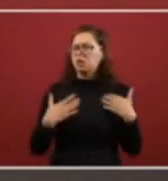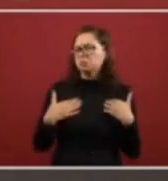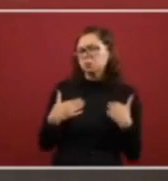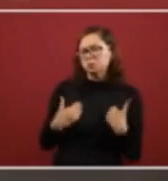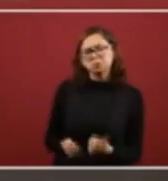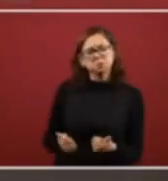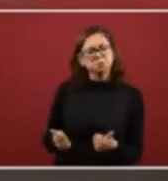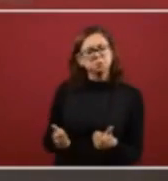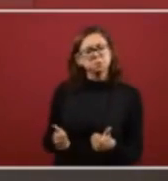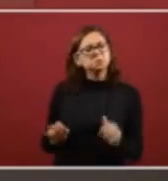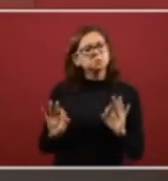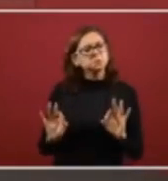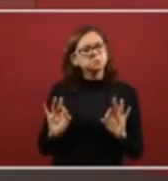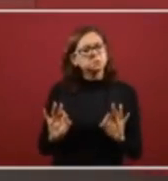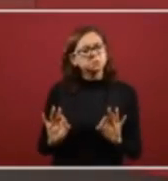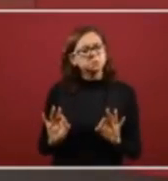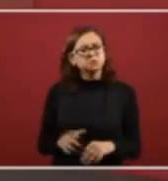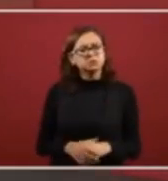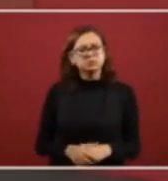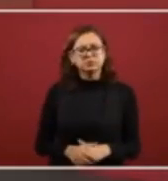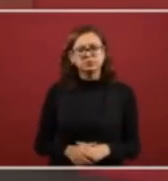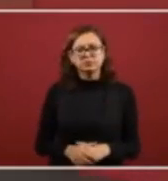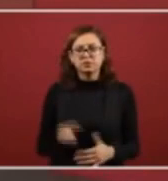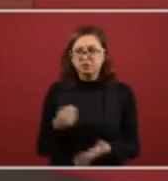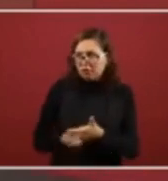but he did not understand the